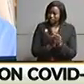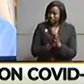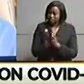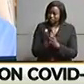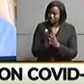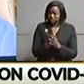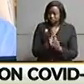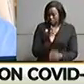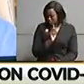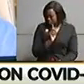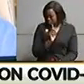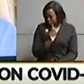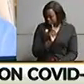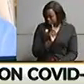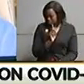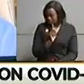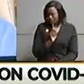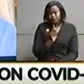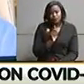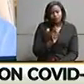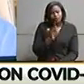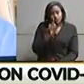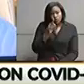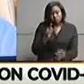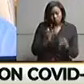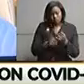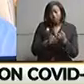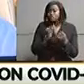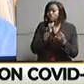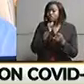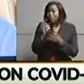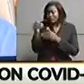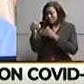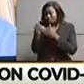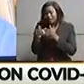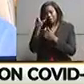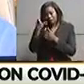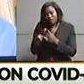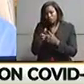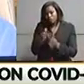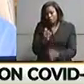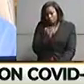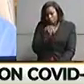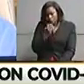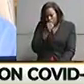No. Do not get near anybody who is coughing or sneezing.